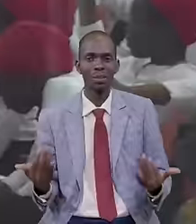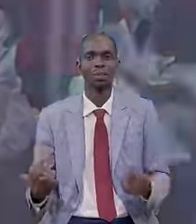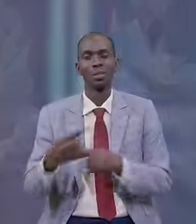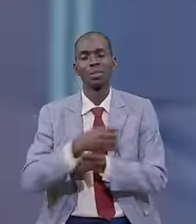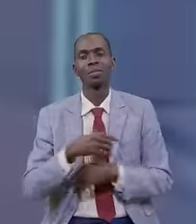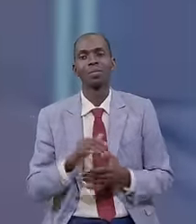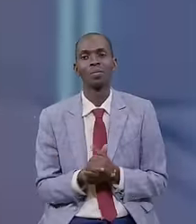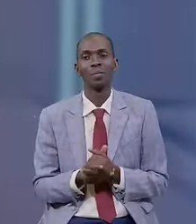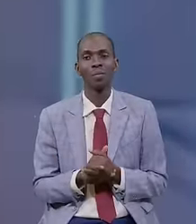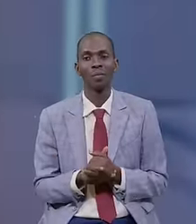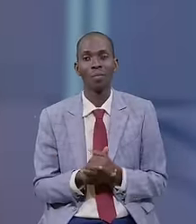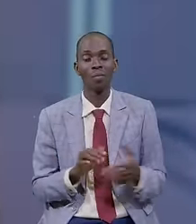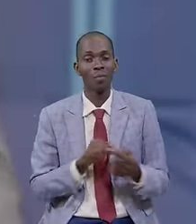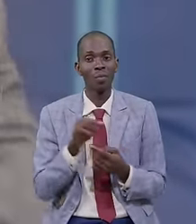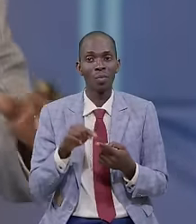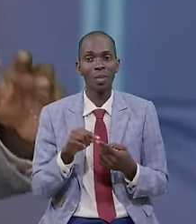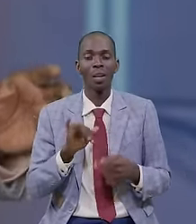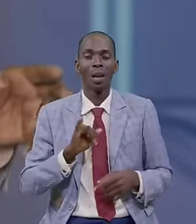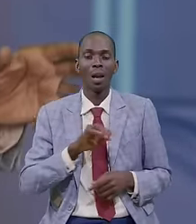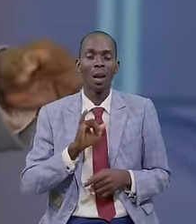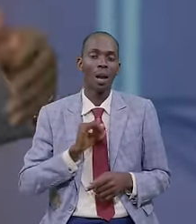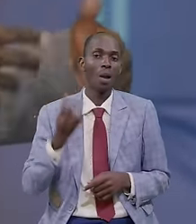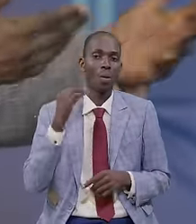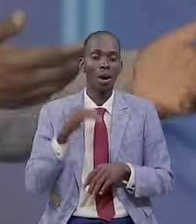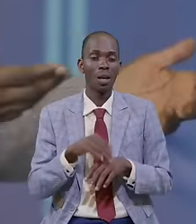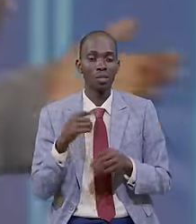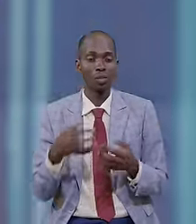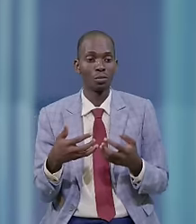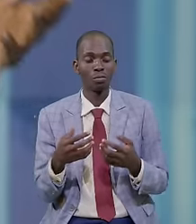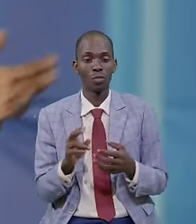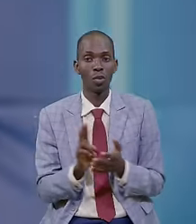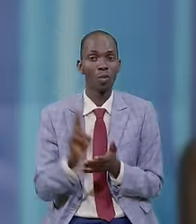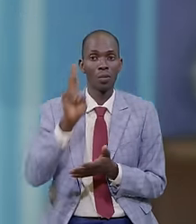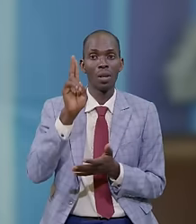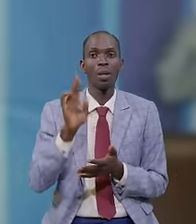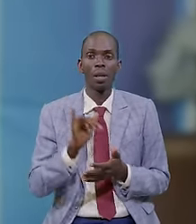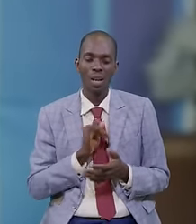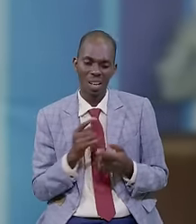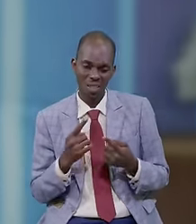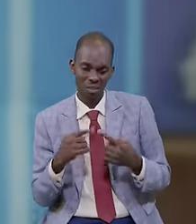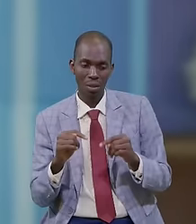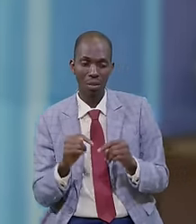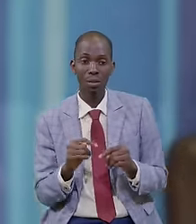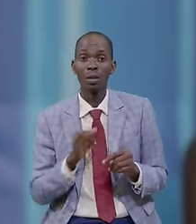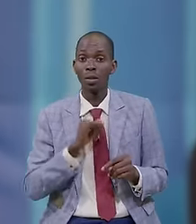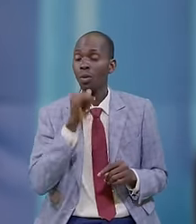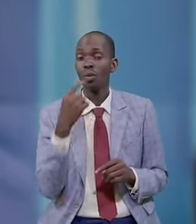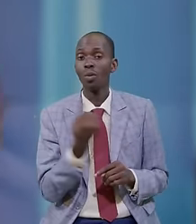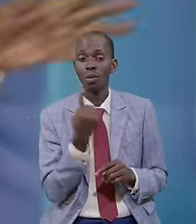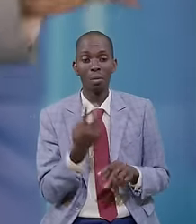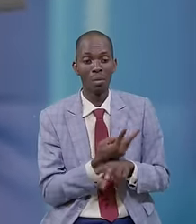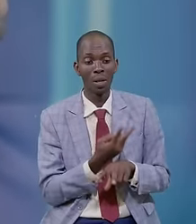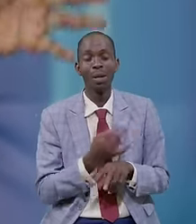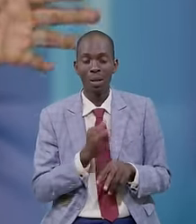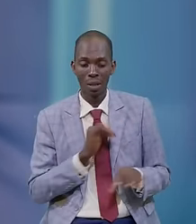You know, when I was at the university, I tried, you know, apart from the mathematics, I tried music